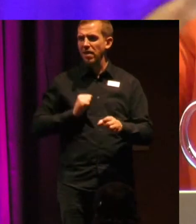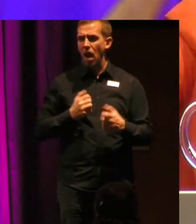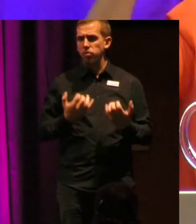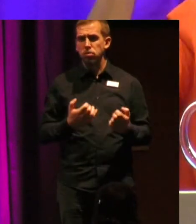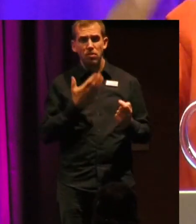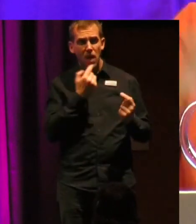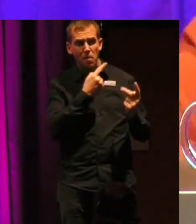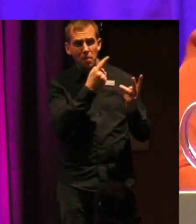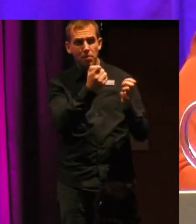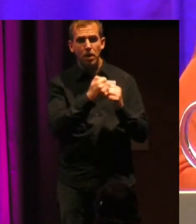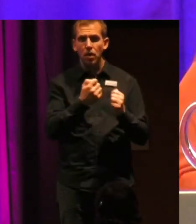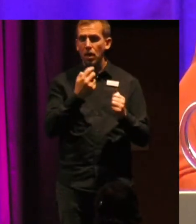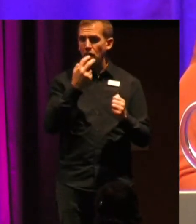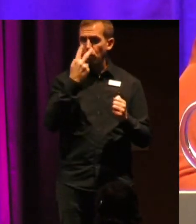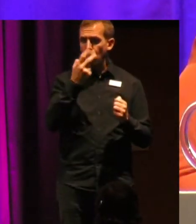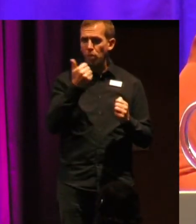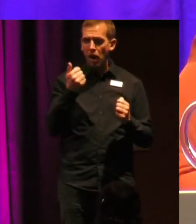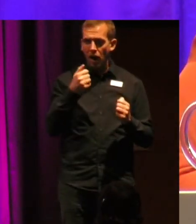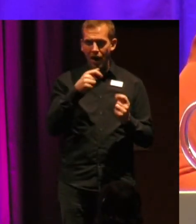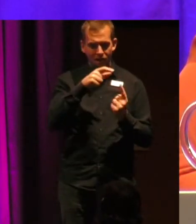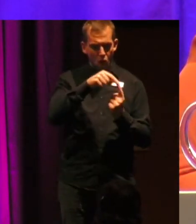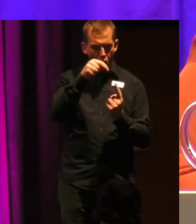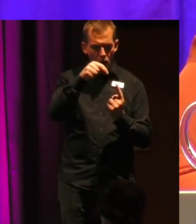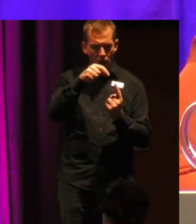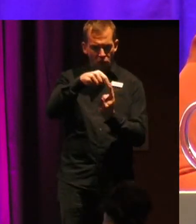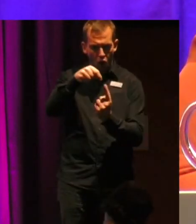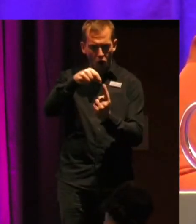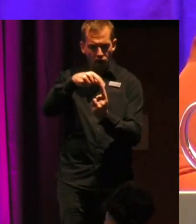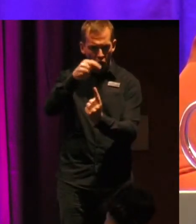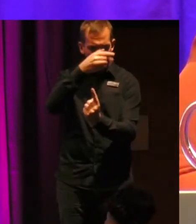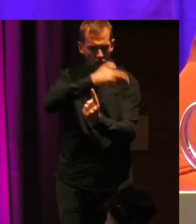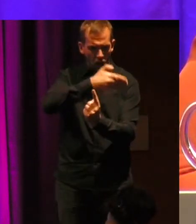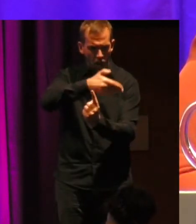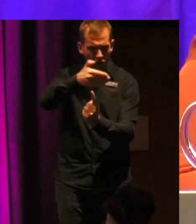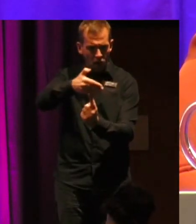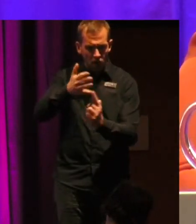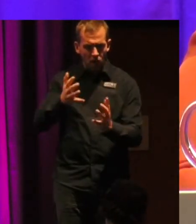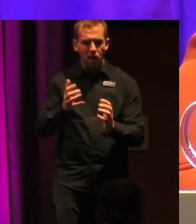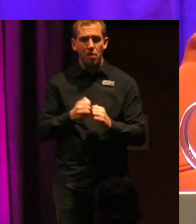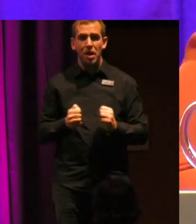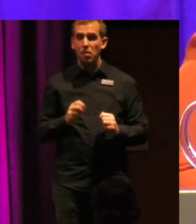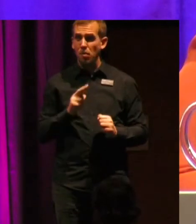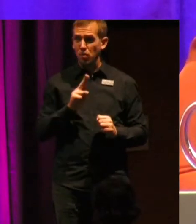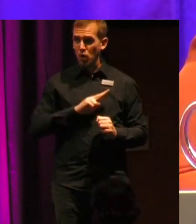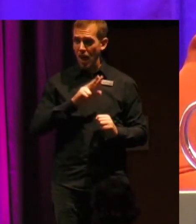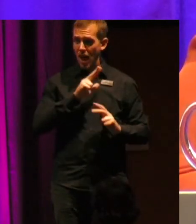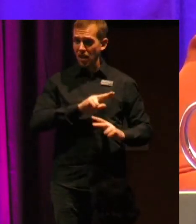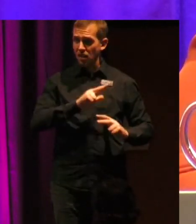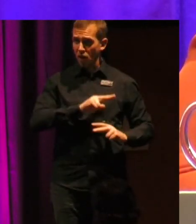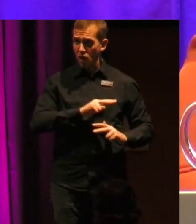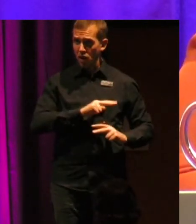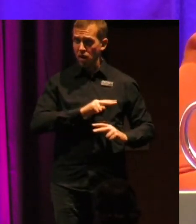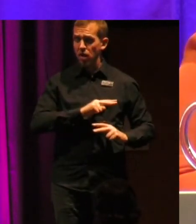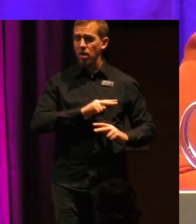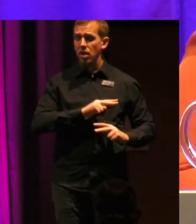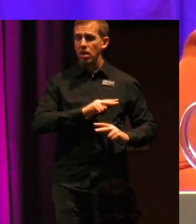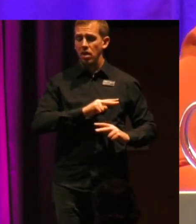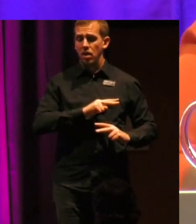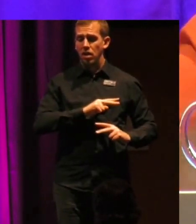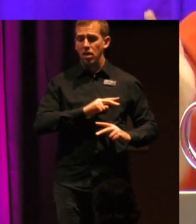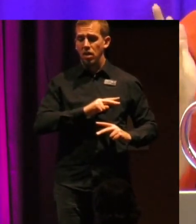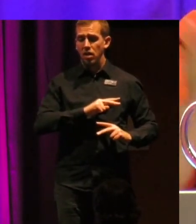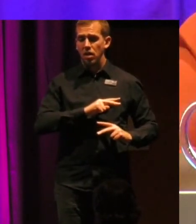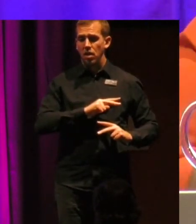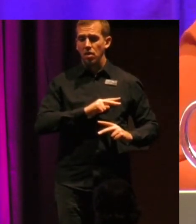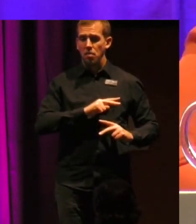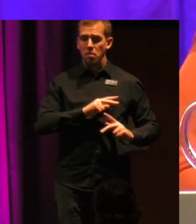attention to, certain elections. And so in that, a lot of responsibility had been, I would